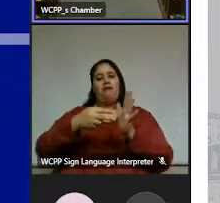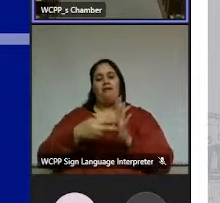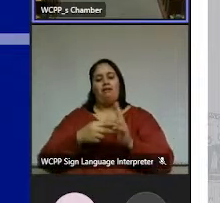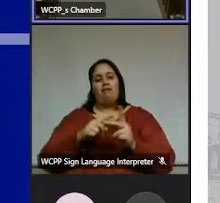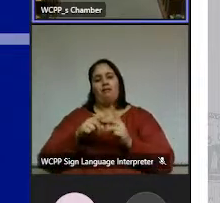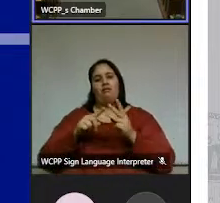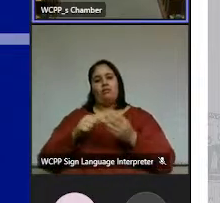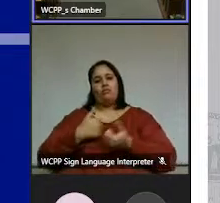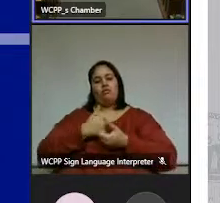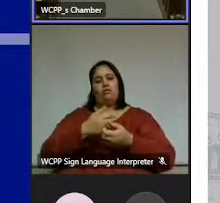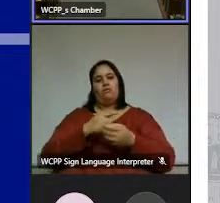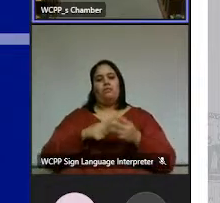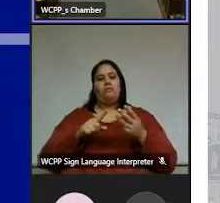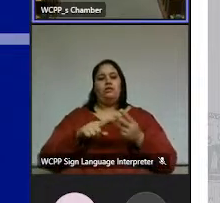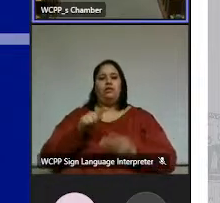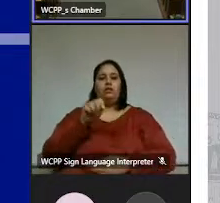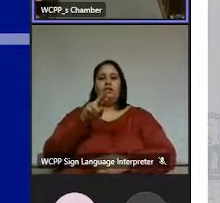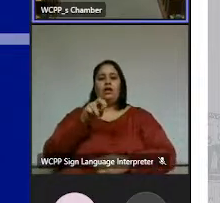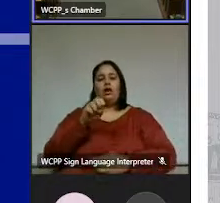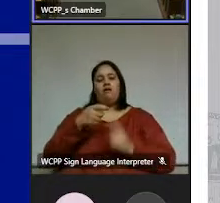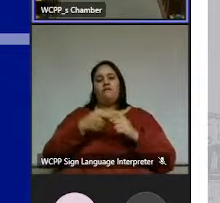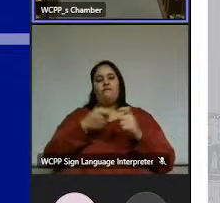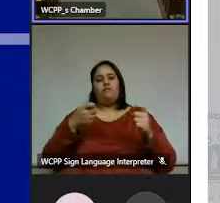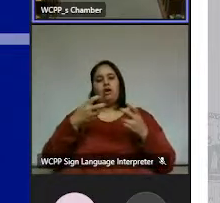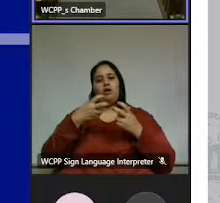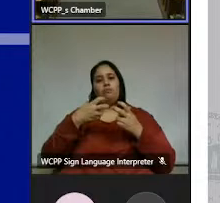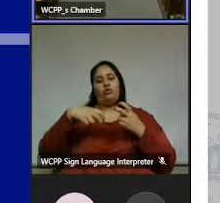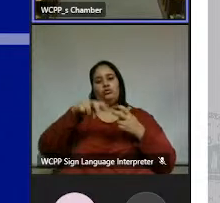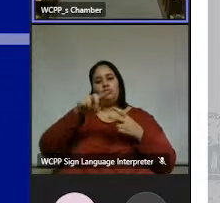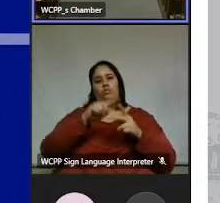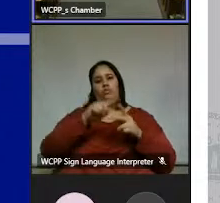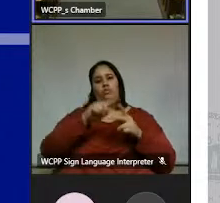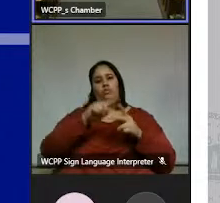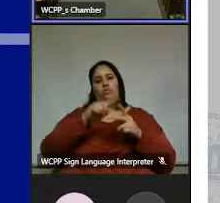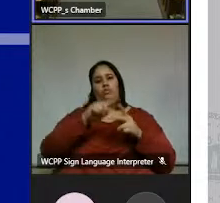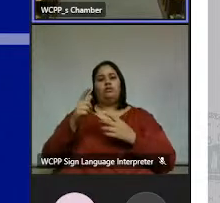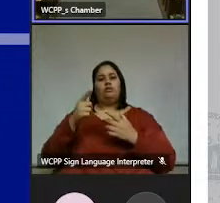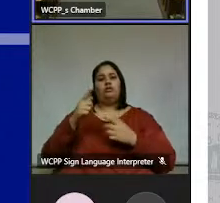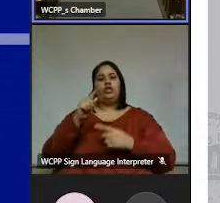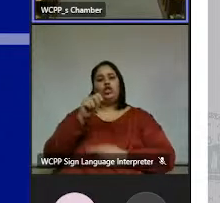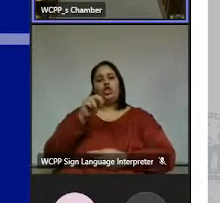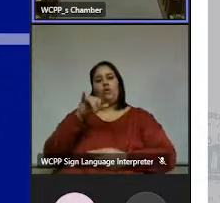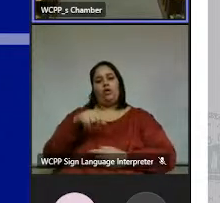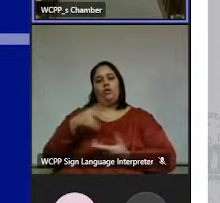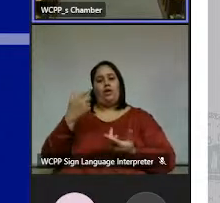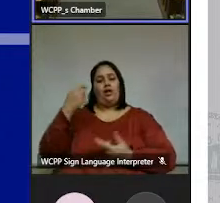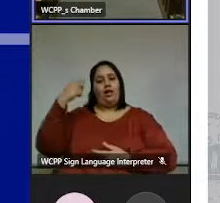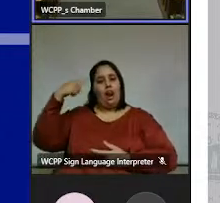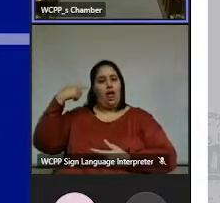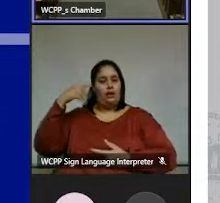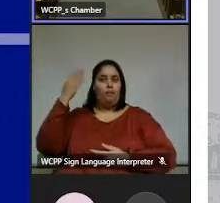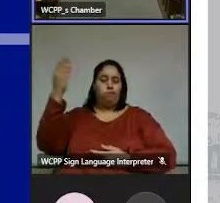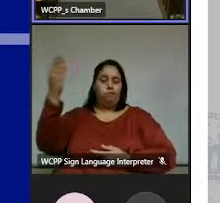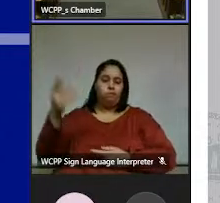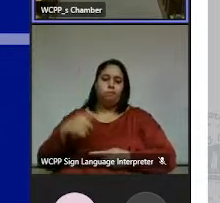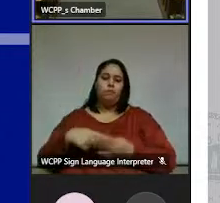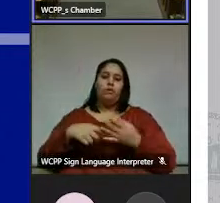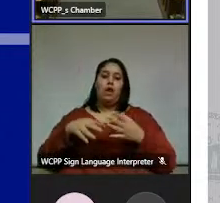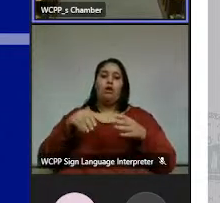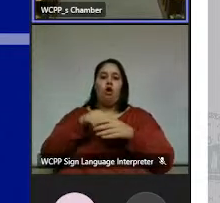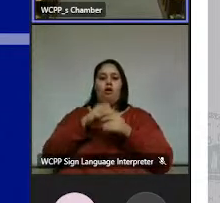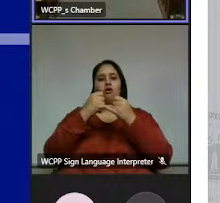from Transjuris, Tony Abramson in London at the moment, and with us in the meeting